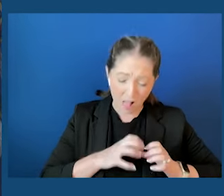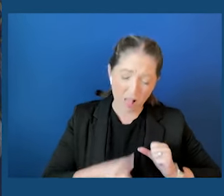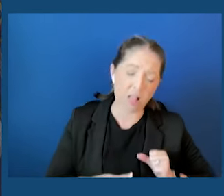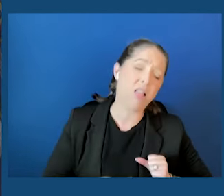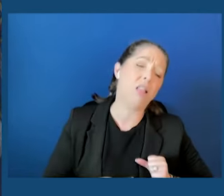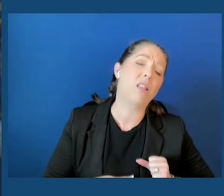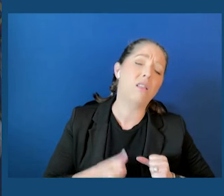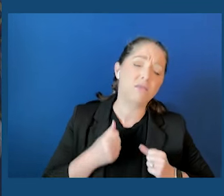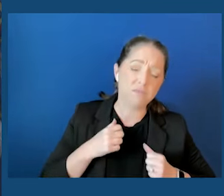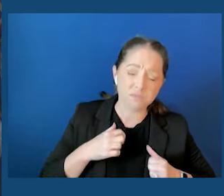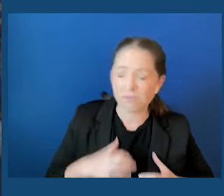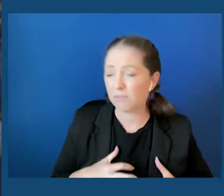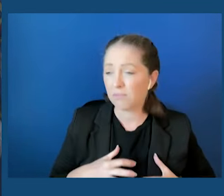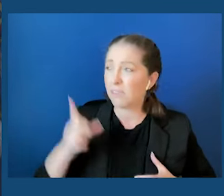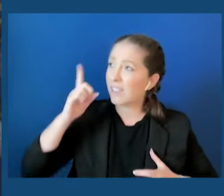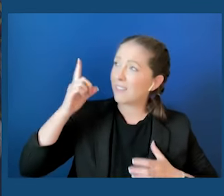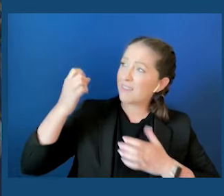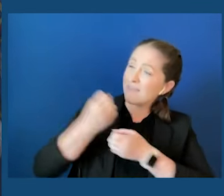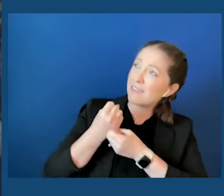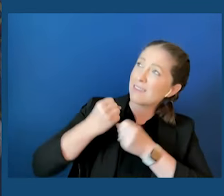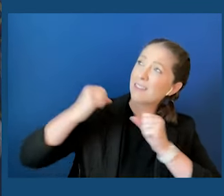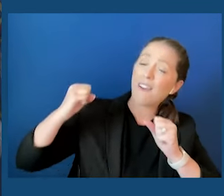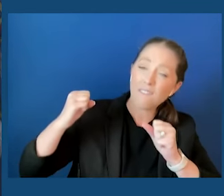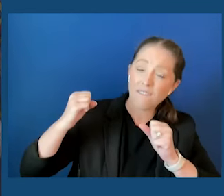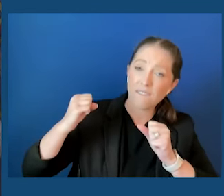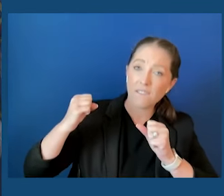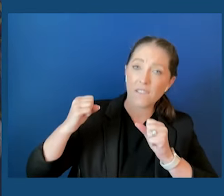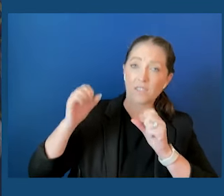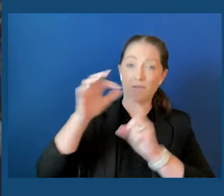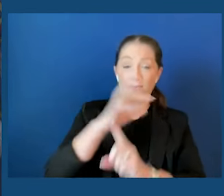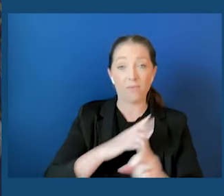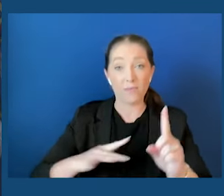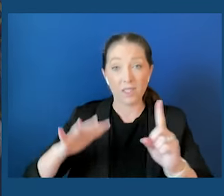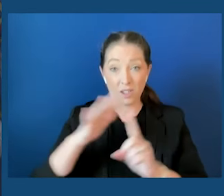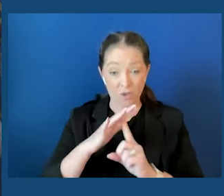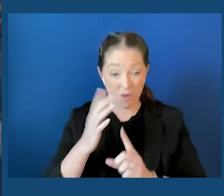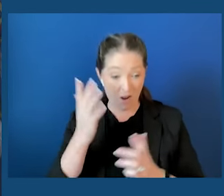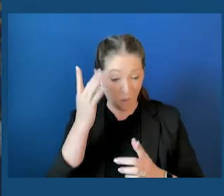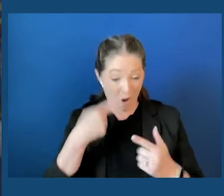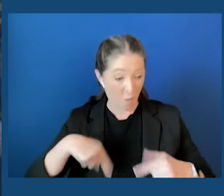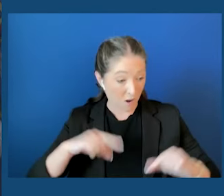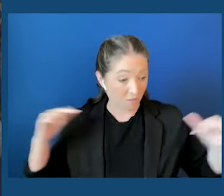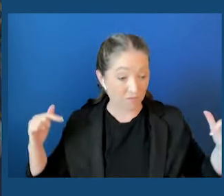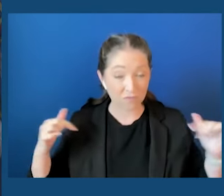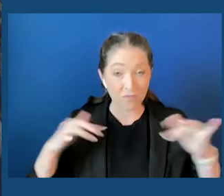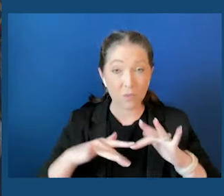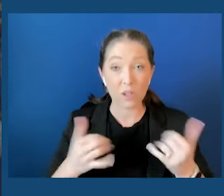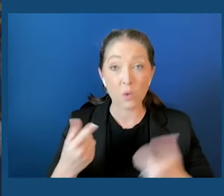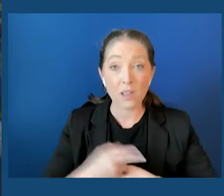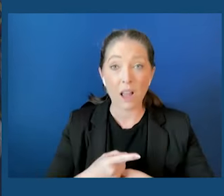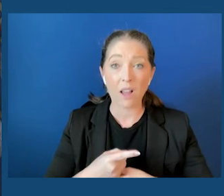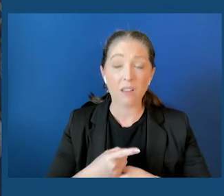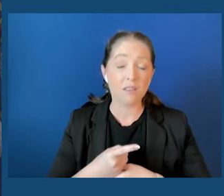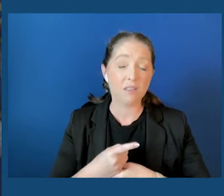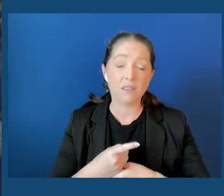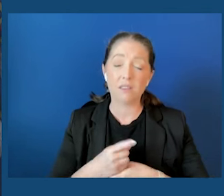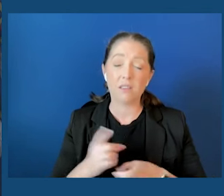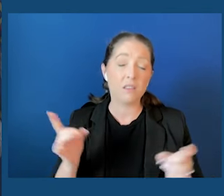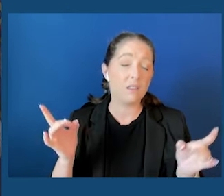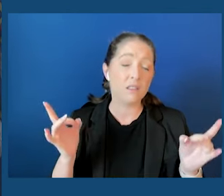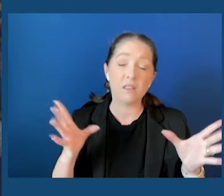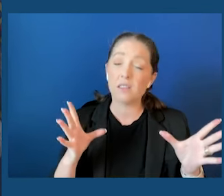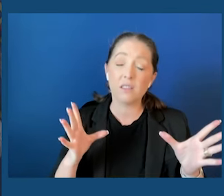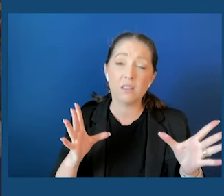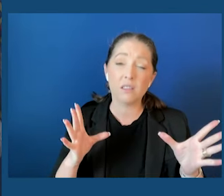The circumstances that draw us together today are, again, so painful. And yes, our spirits